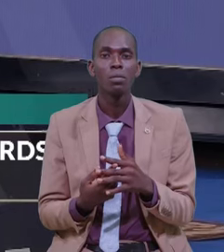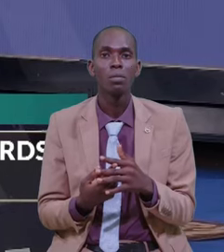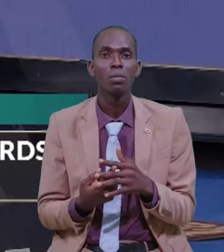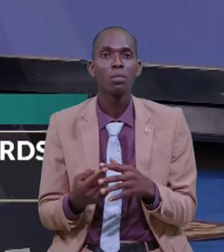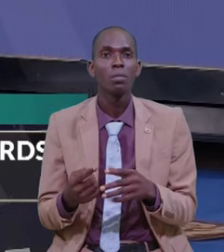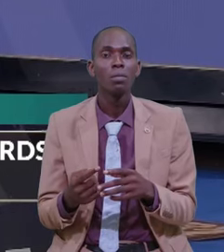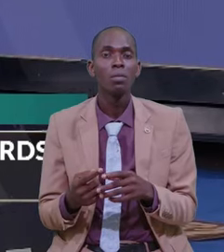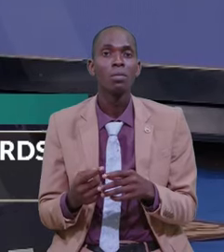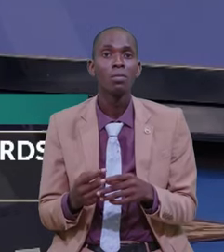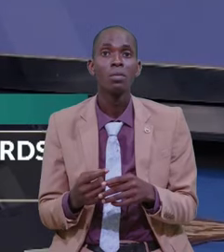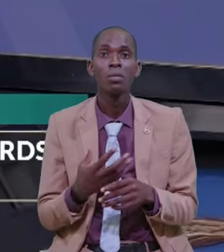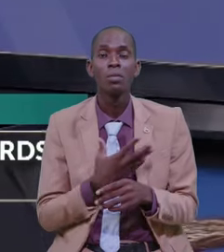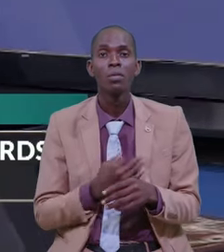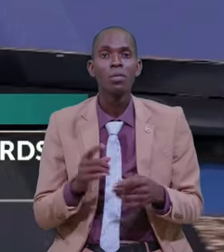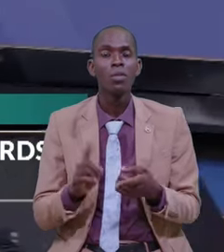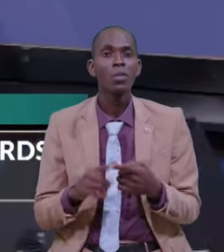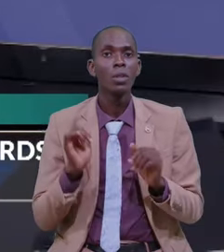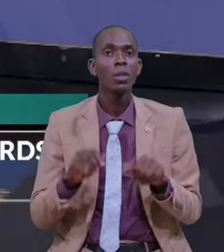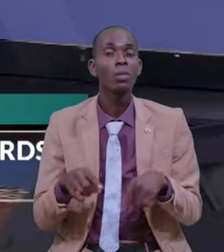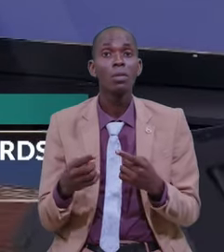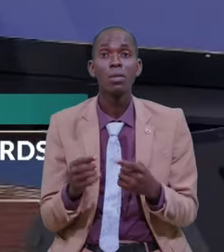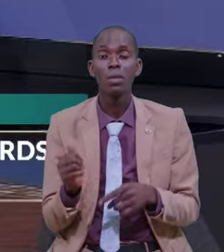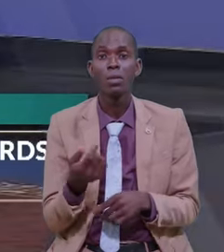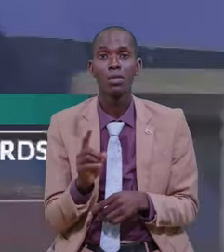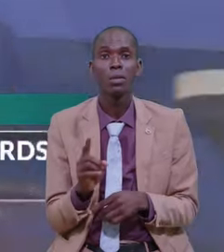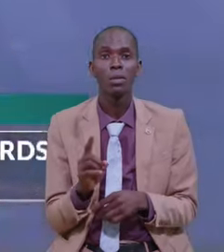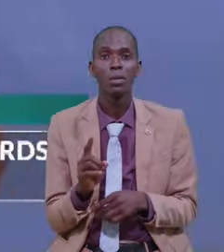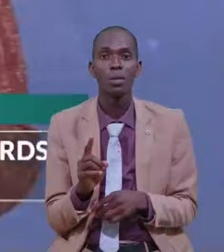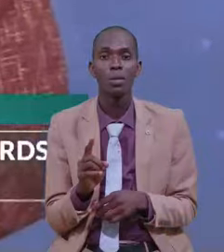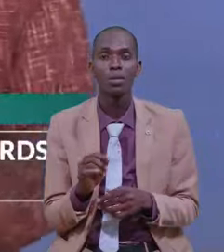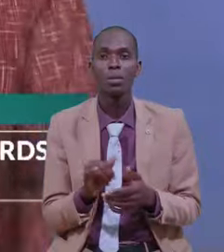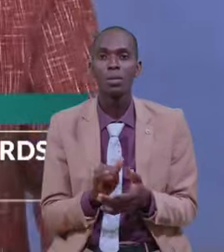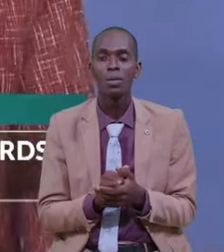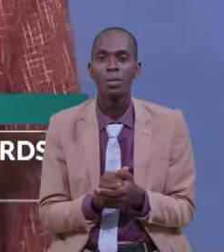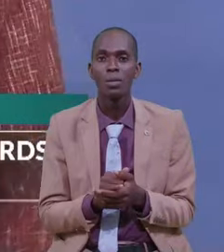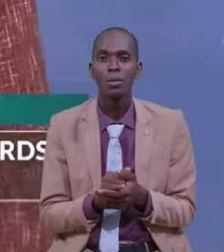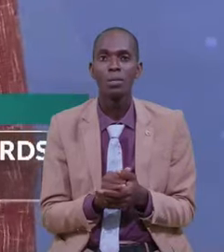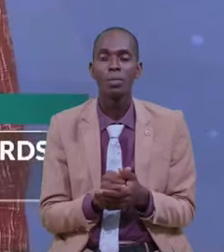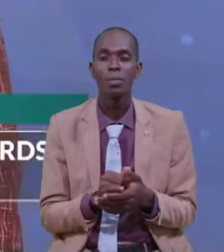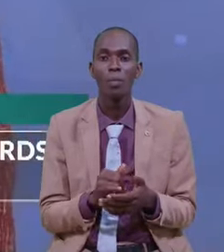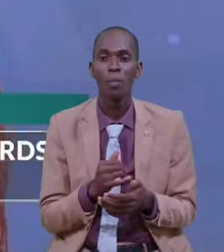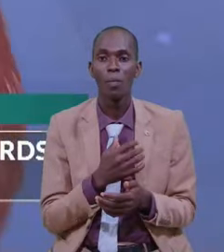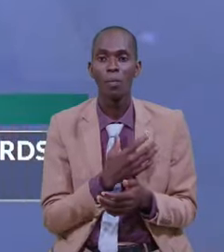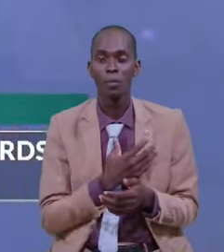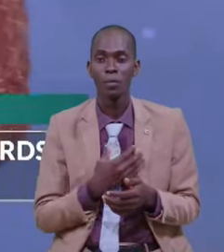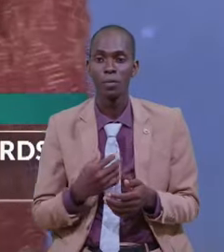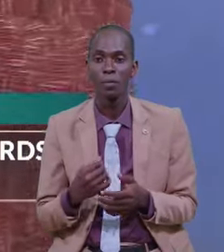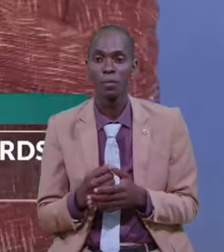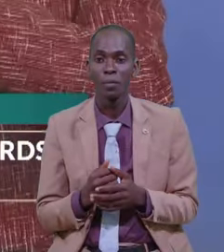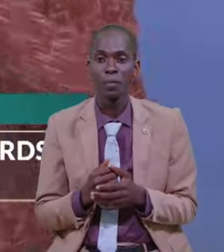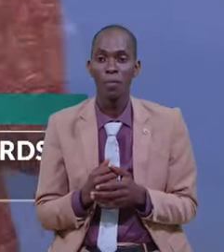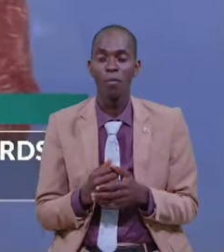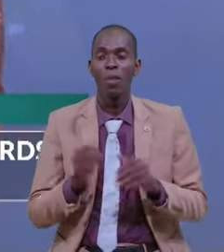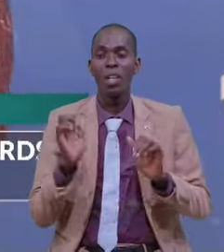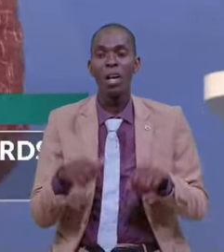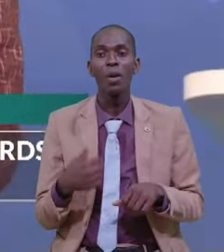Could we have gone anywhere without persevering? We tried to stand up, we fell. Could we